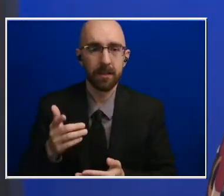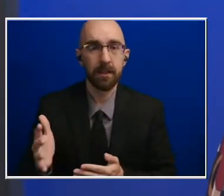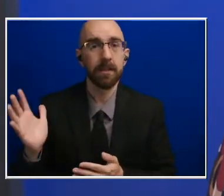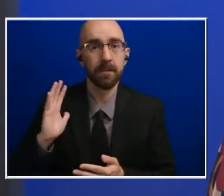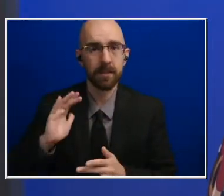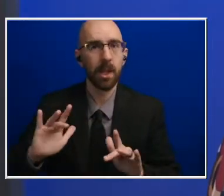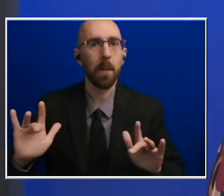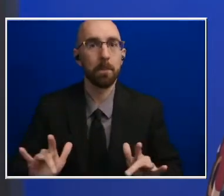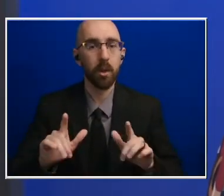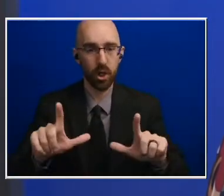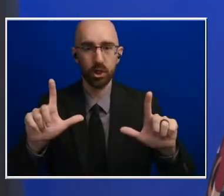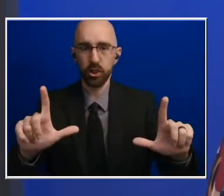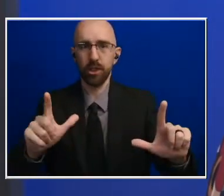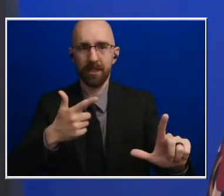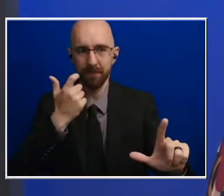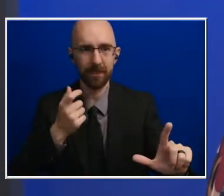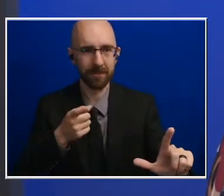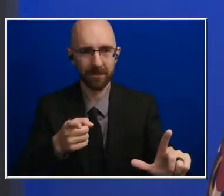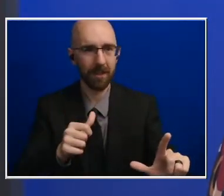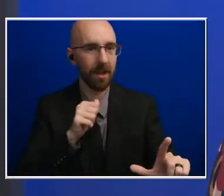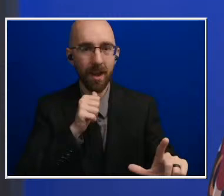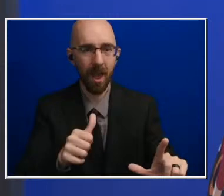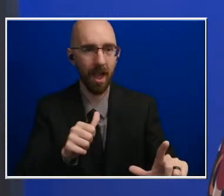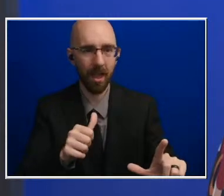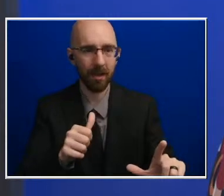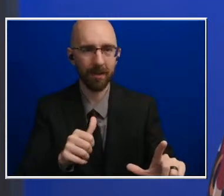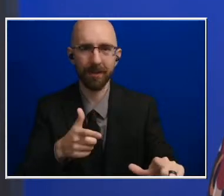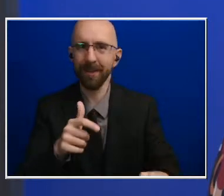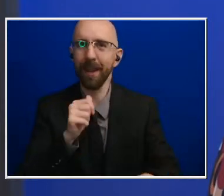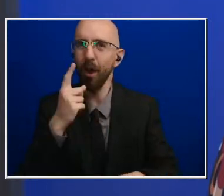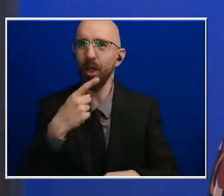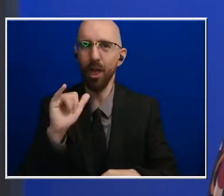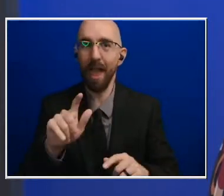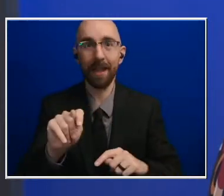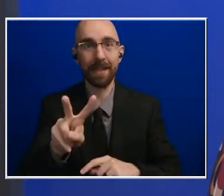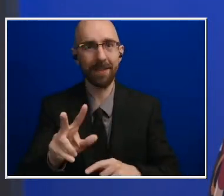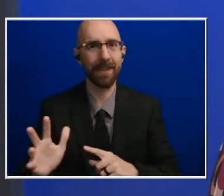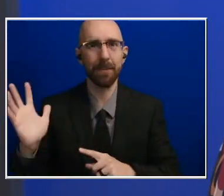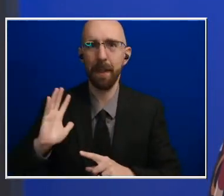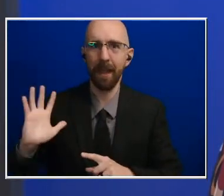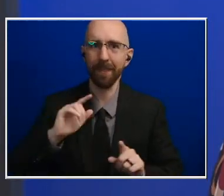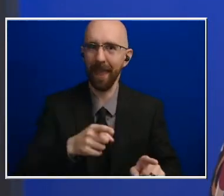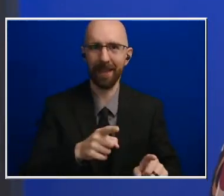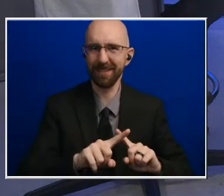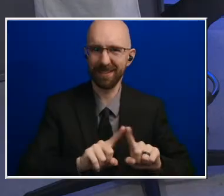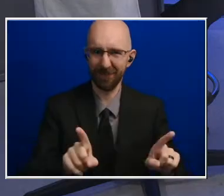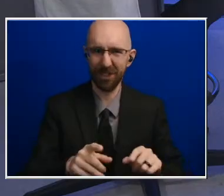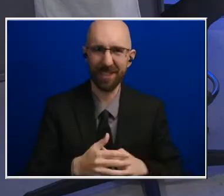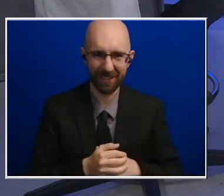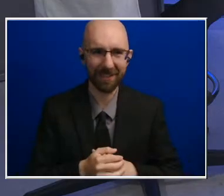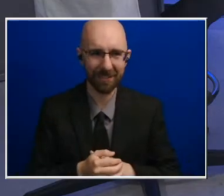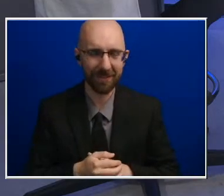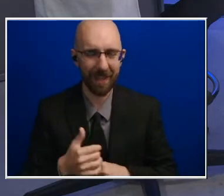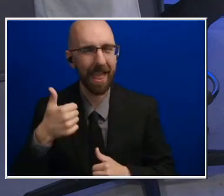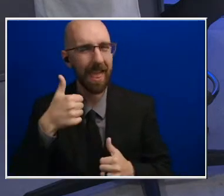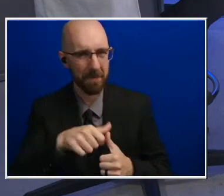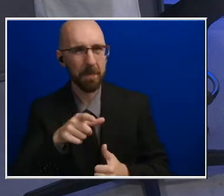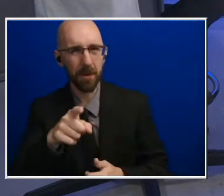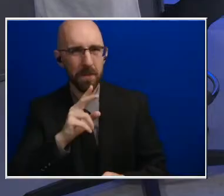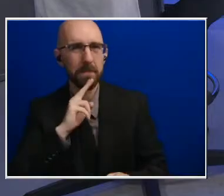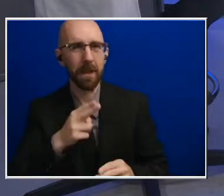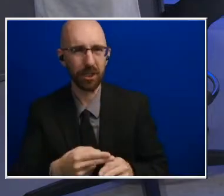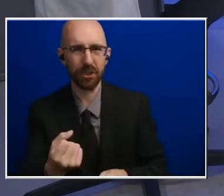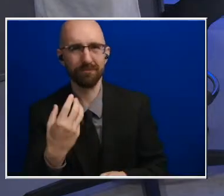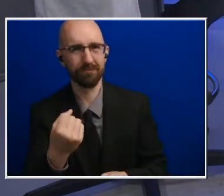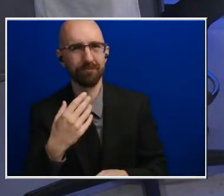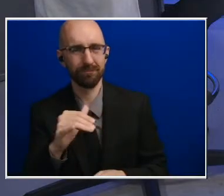because they're not. They don't look like TVs back then. I think you know, 30 years I think ago. I remember you mentioning that to me. Yeah. Like, did that affect